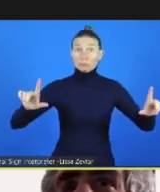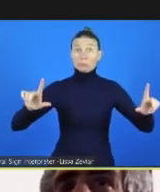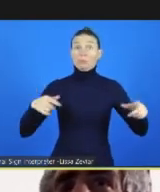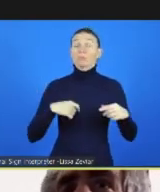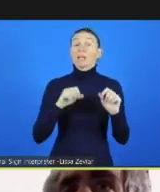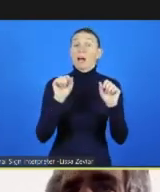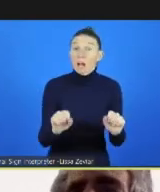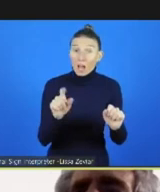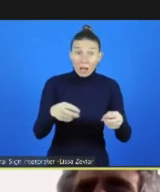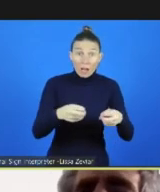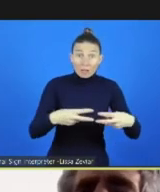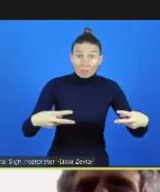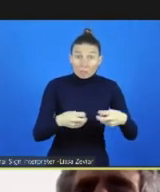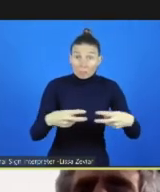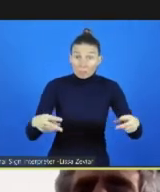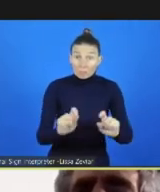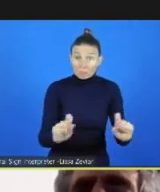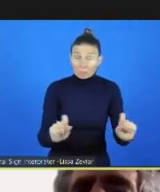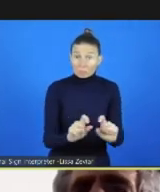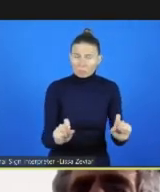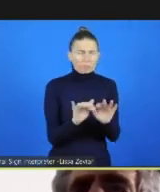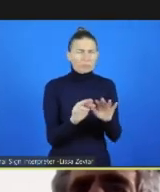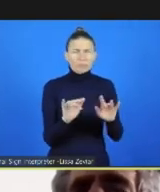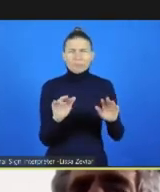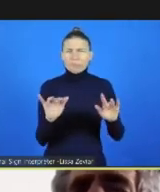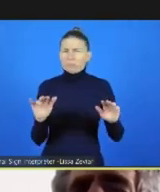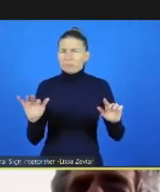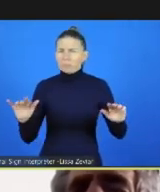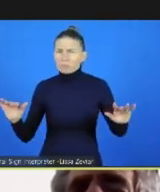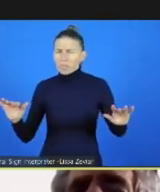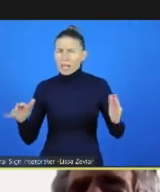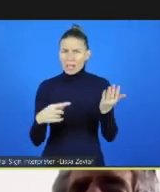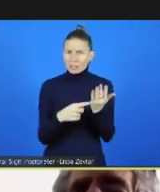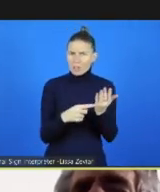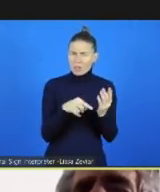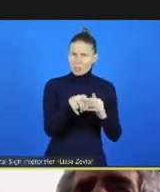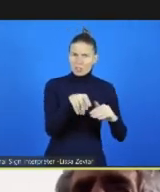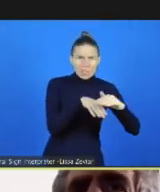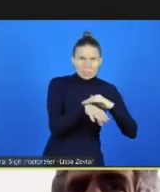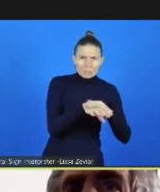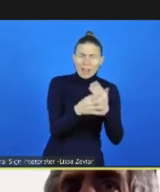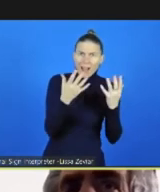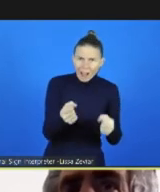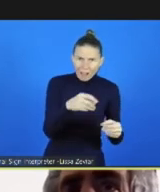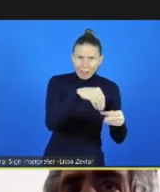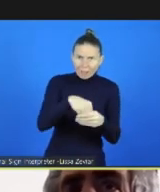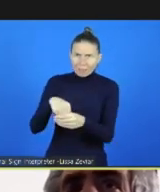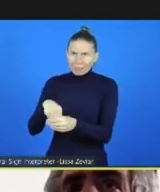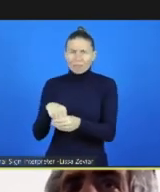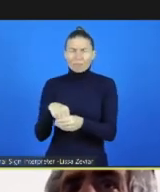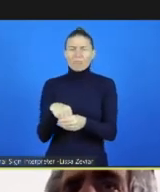subtitles. So many different ways of operating, from the most ingenious switch